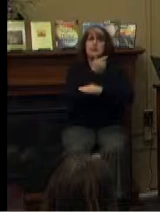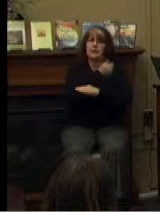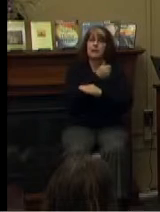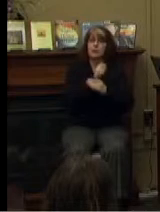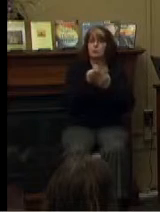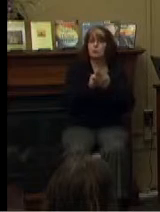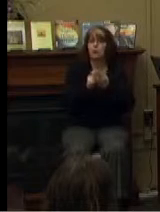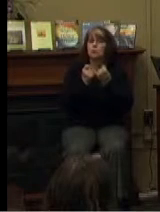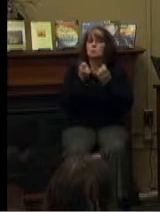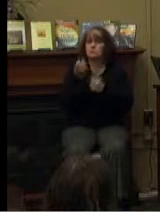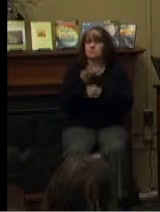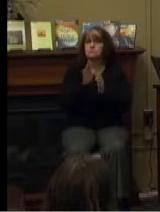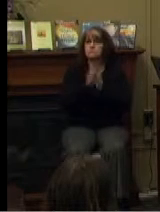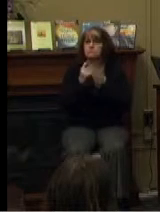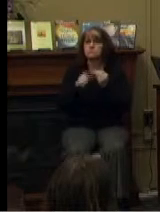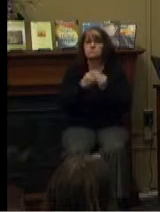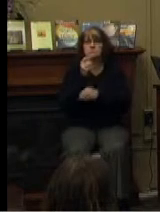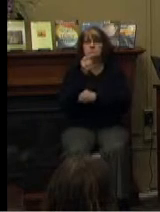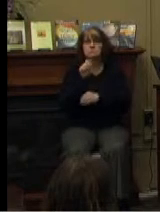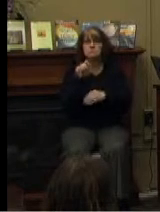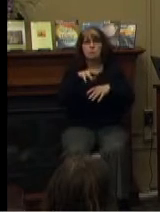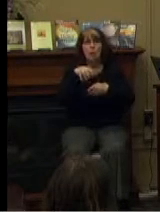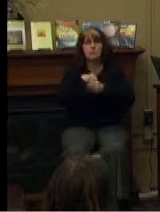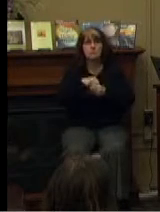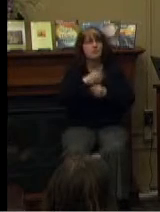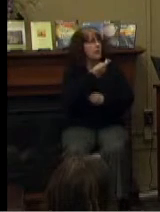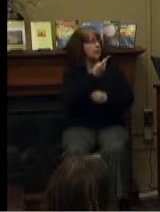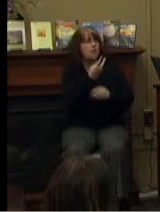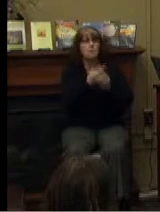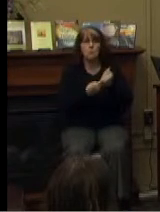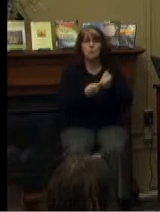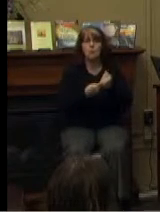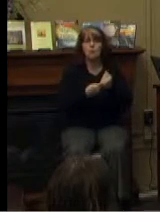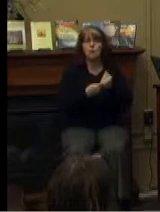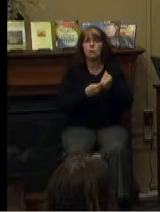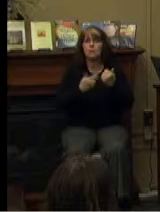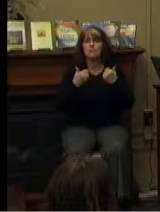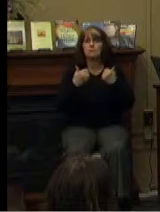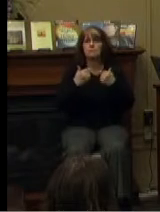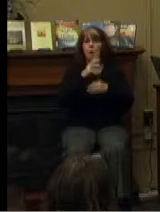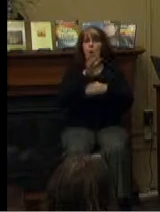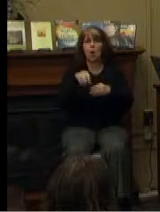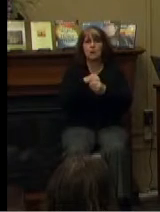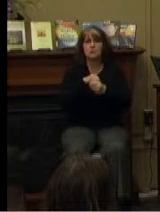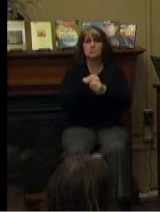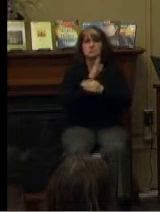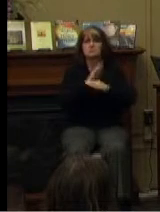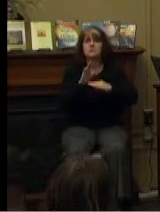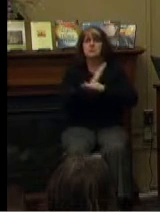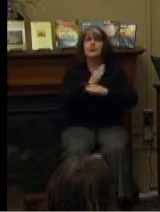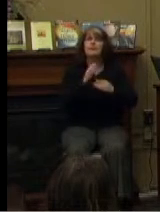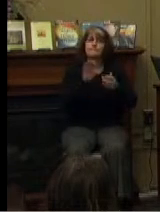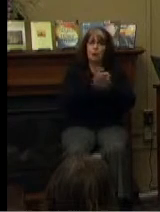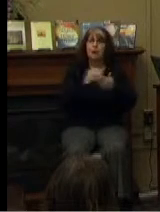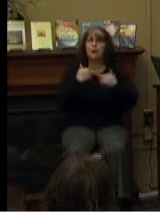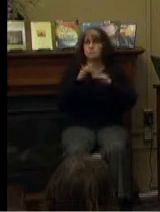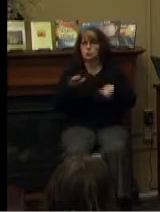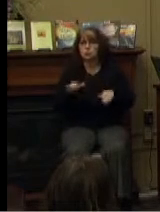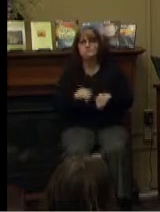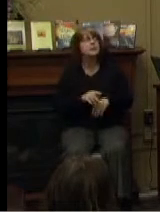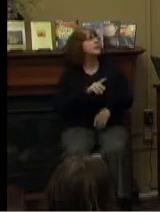books about autism, and they're both on the spectrum, and they're married and have children, and stuff. So here's the other one that we see a